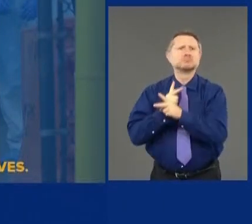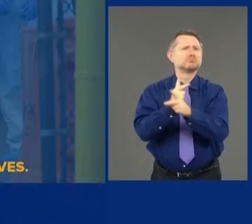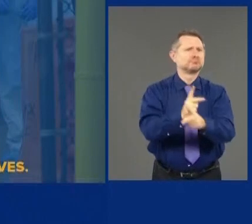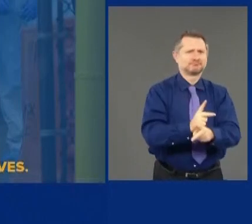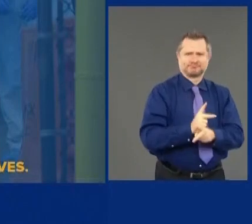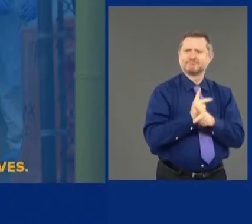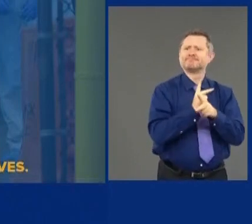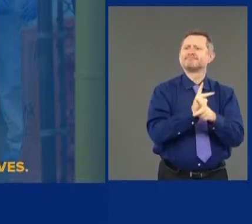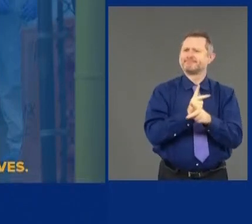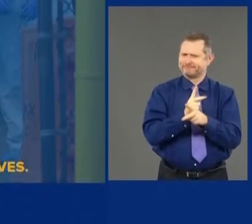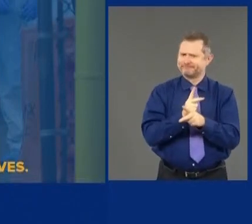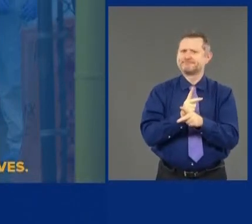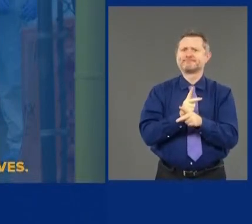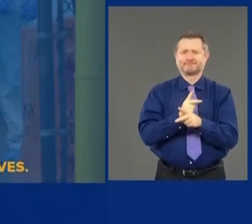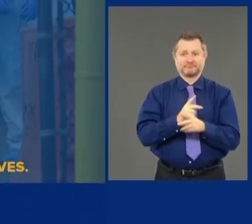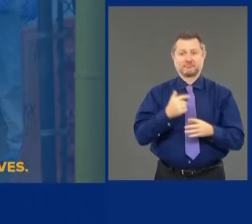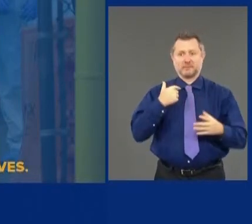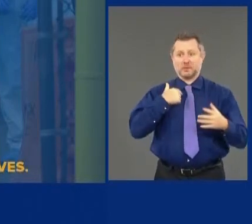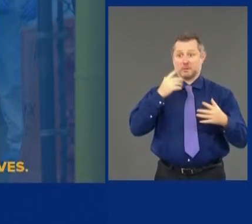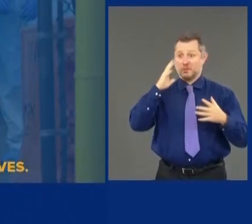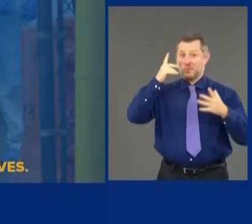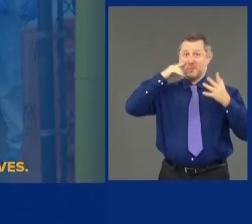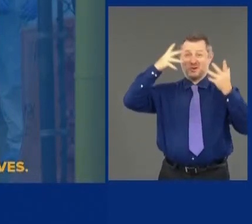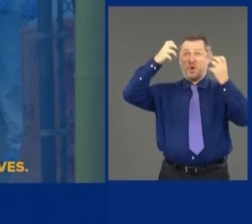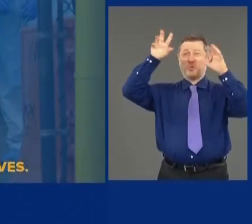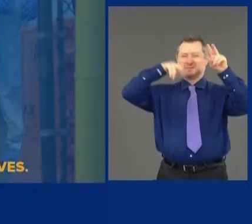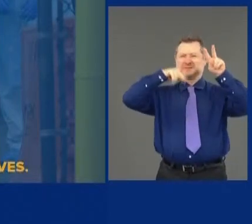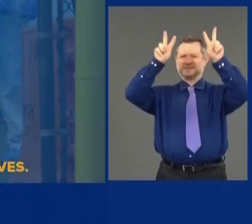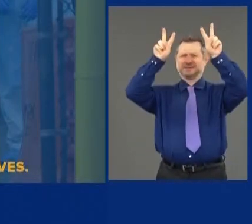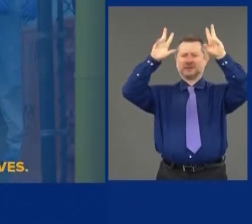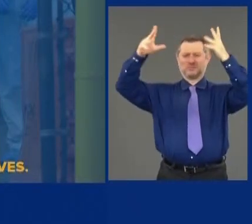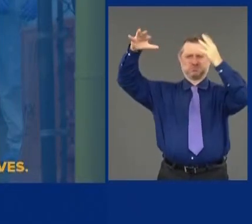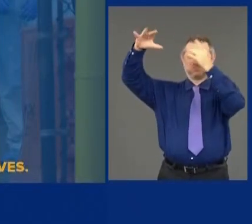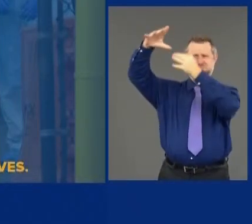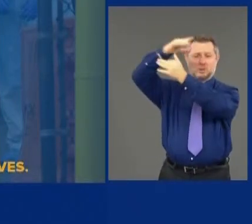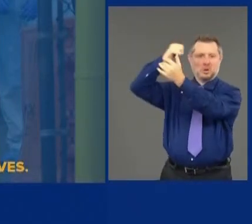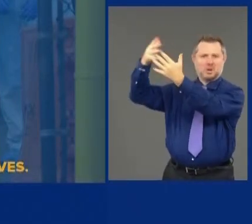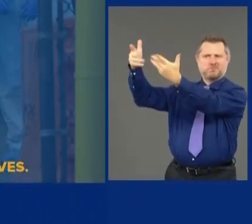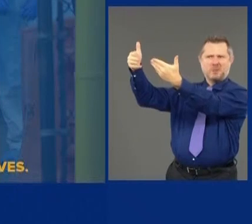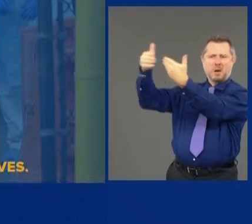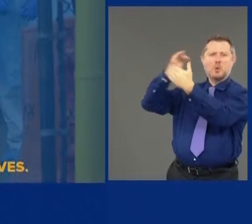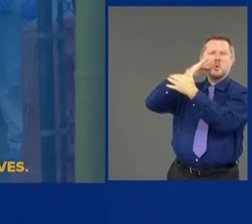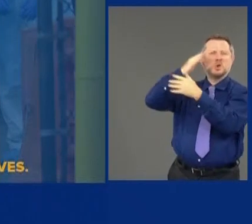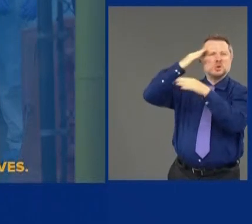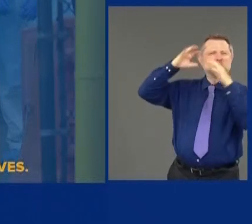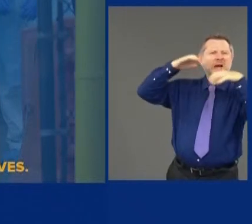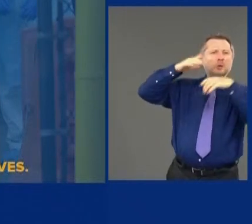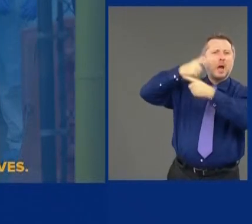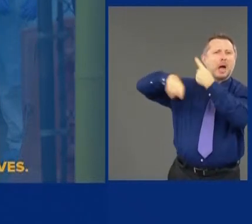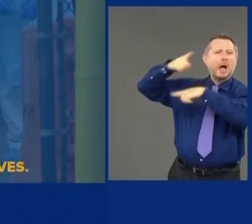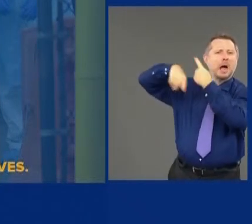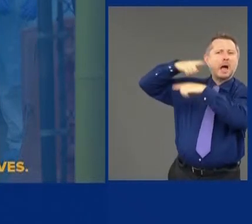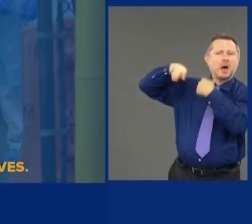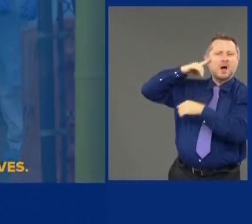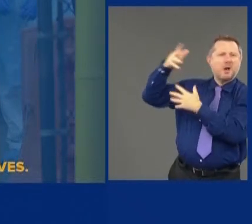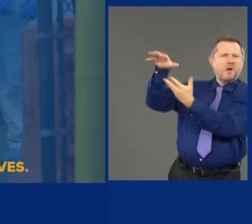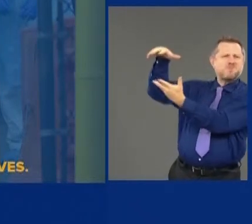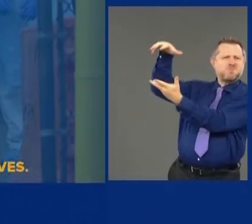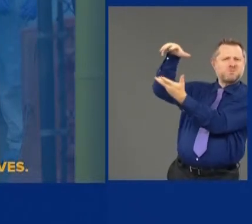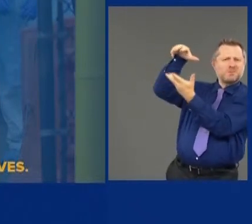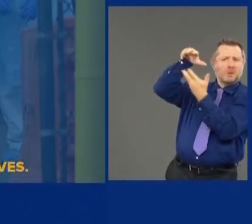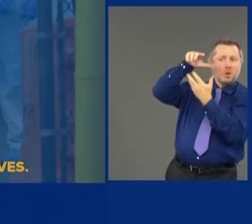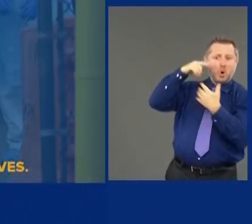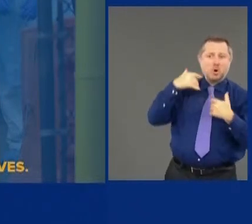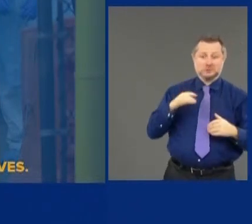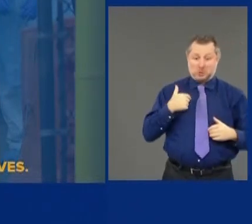We have dark clouds on the horizon, and we've made tremendous progress. We've been through hell